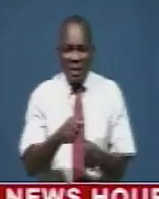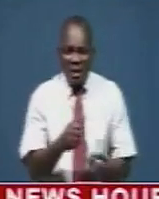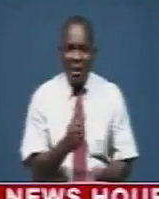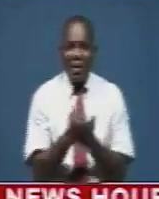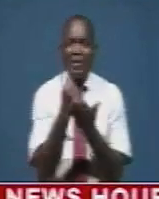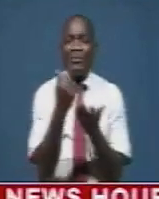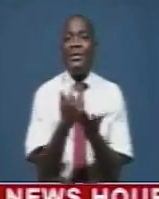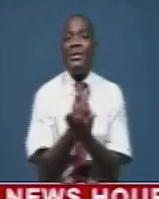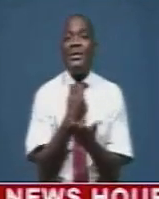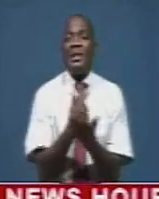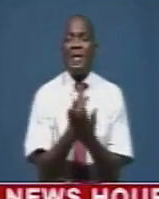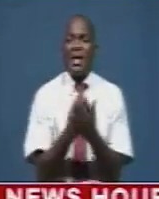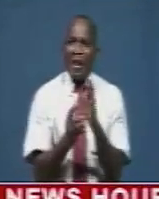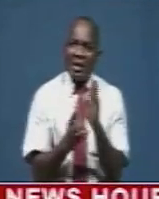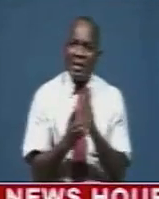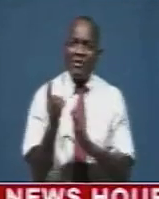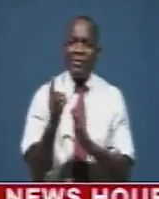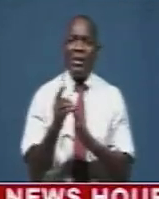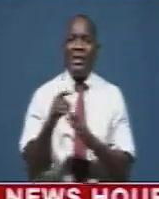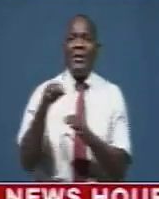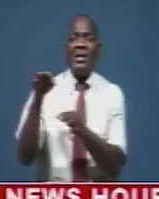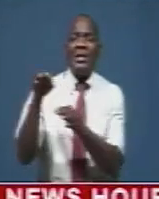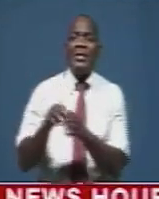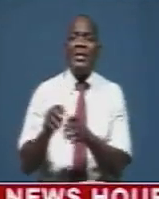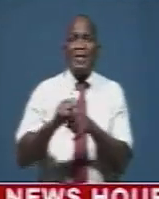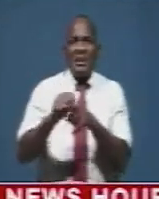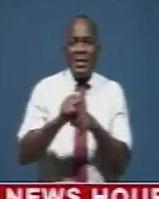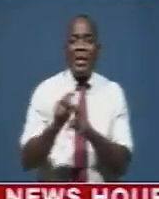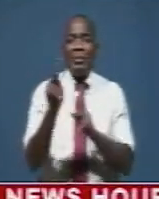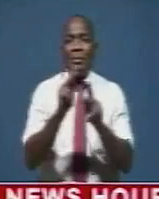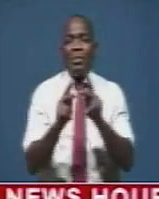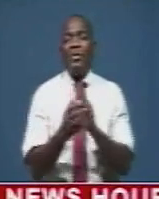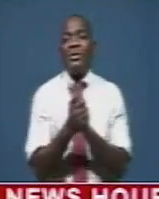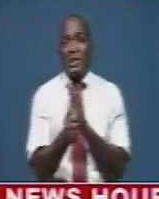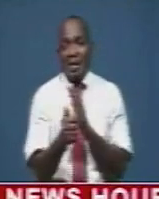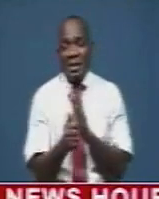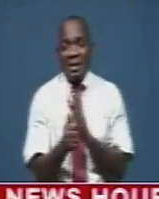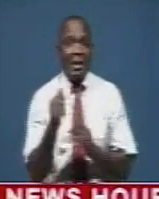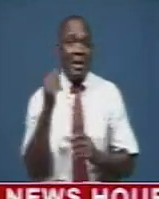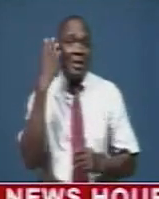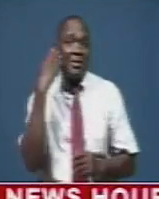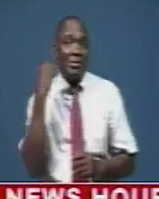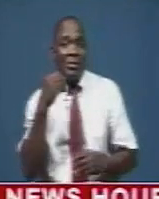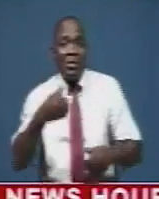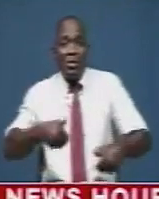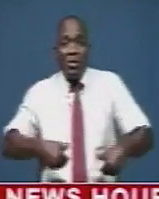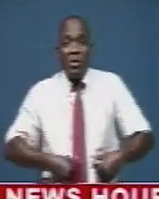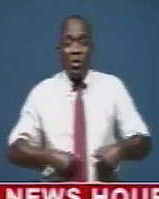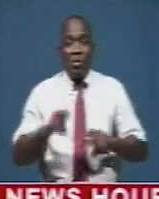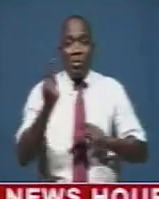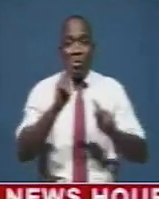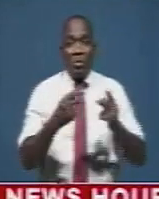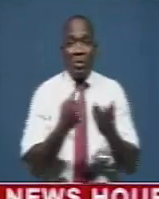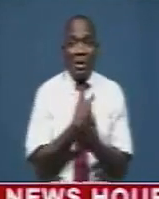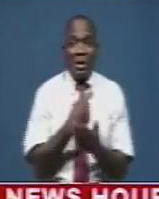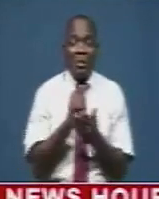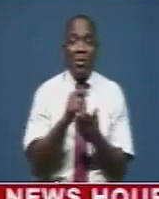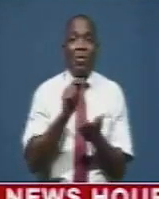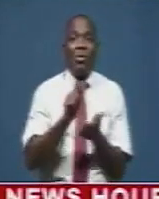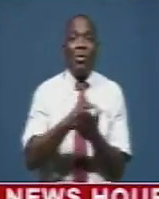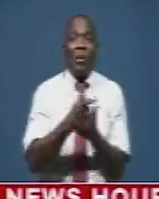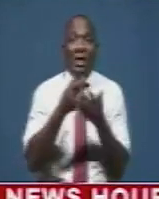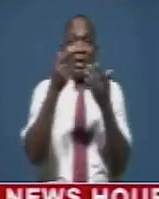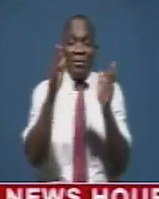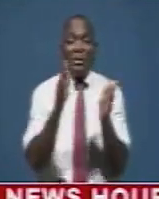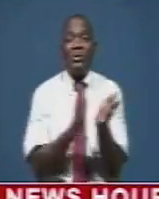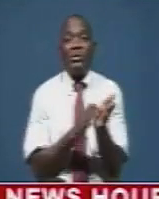position to develop and grow the talents of skilled and innovative young Ghanaians who graduate from our